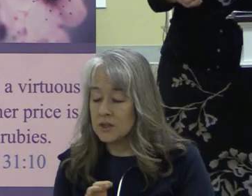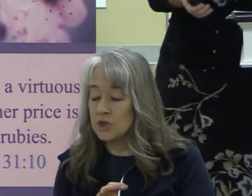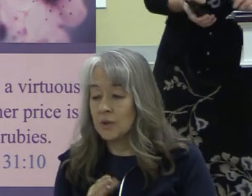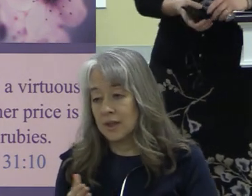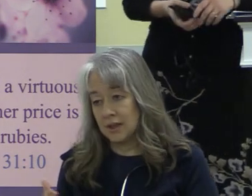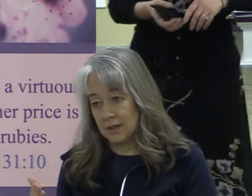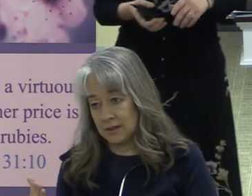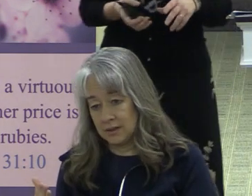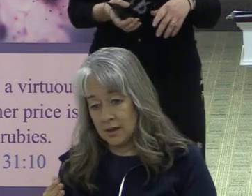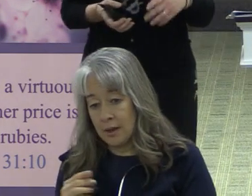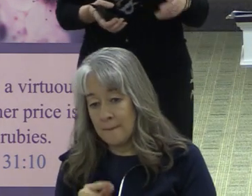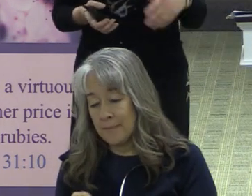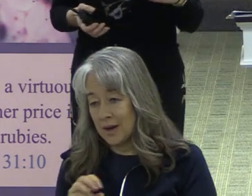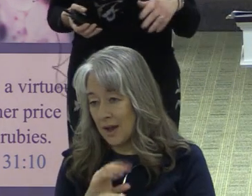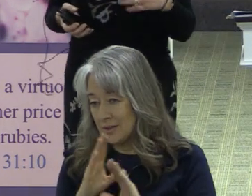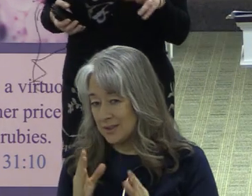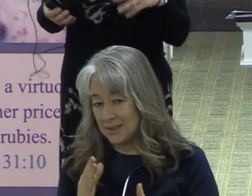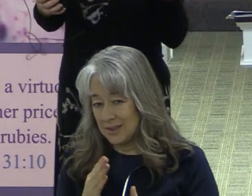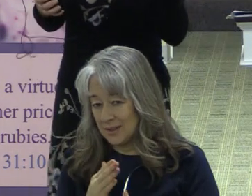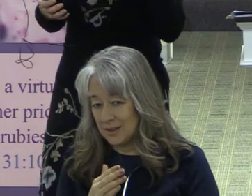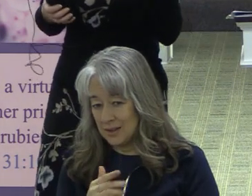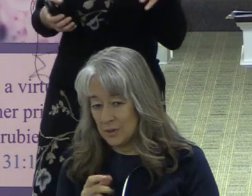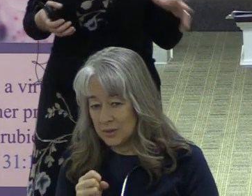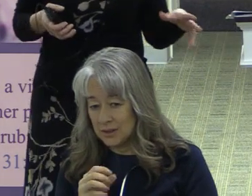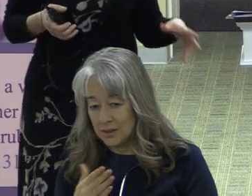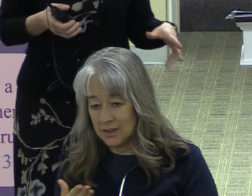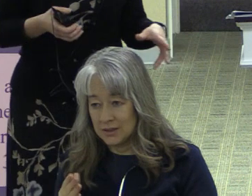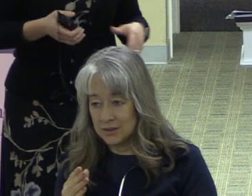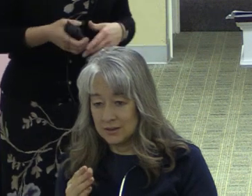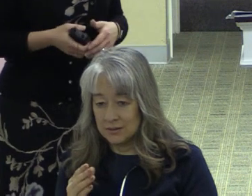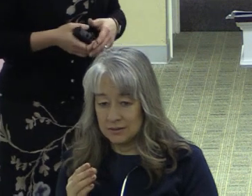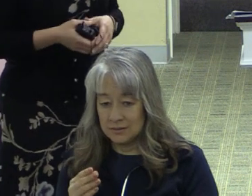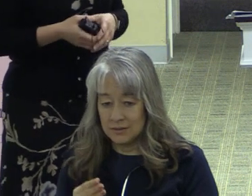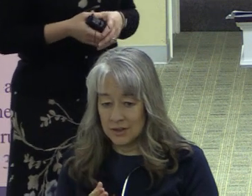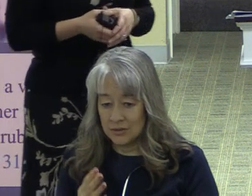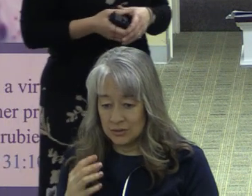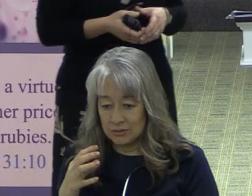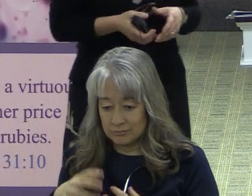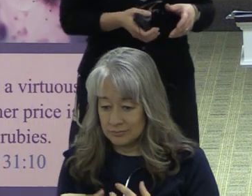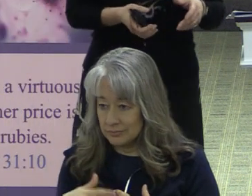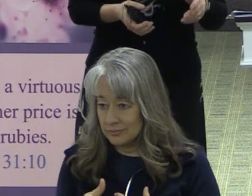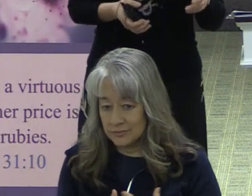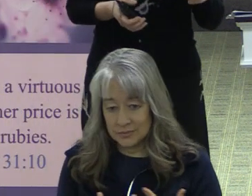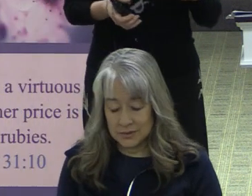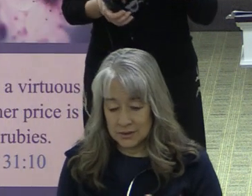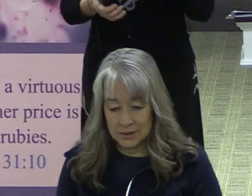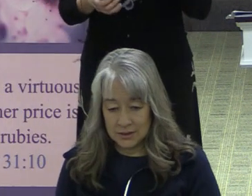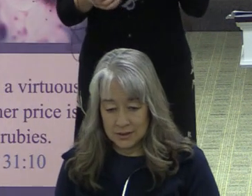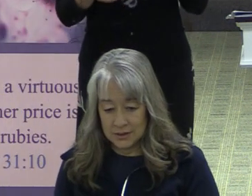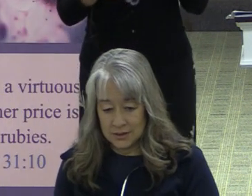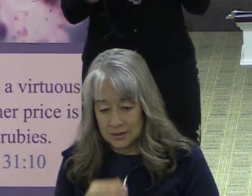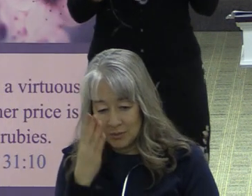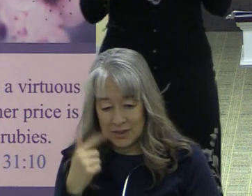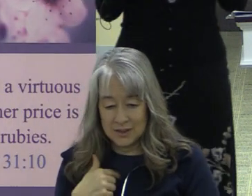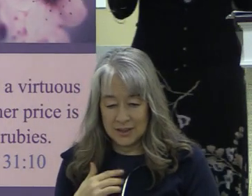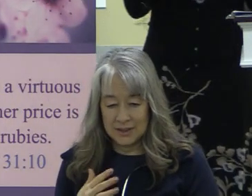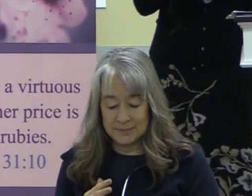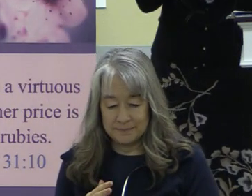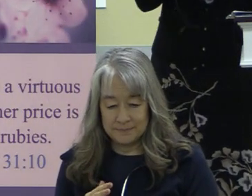doing things. But obviously there was things falling through the cracks, because I kind